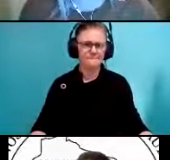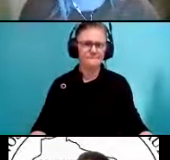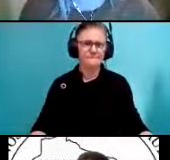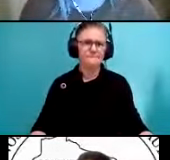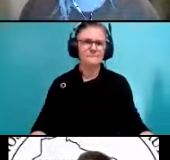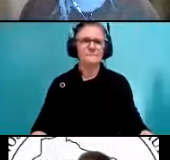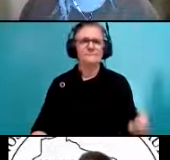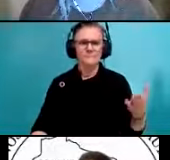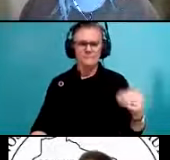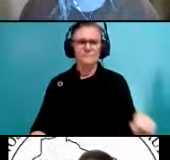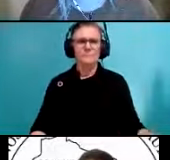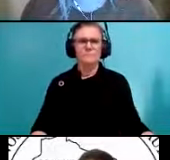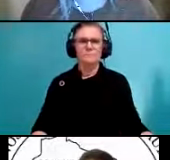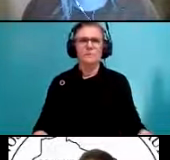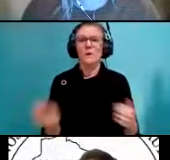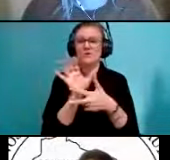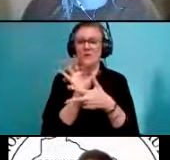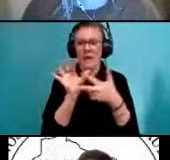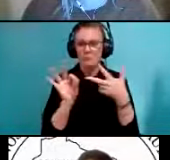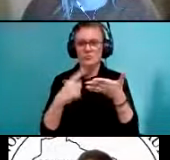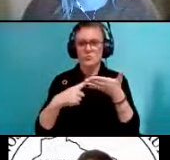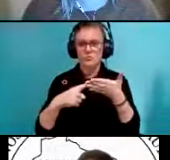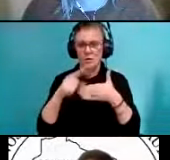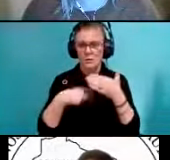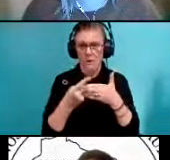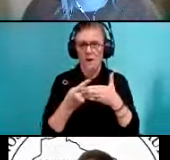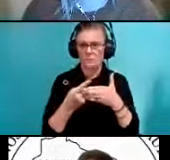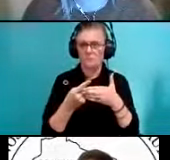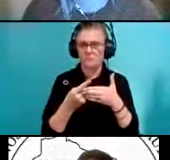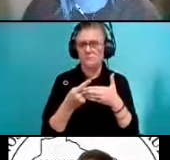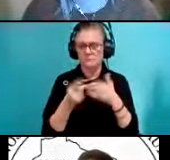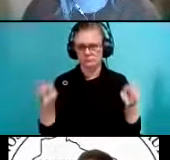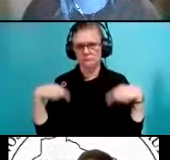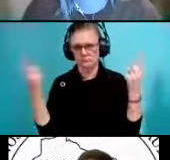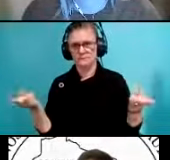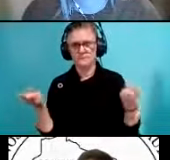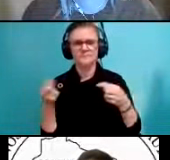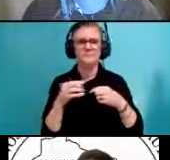So the range of alternatives that we talked about after our last public meetings,